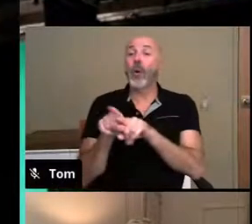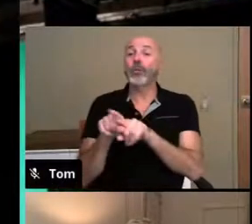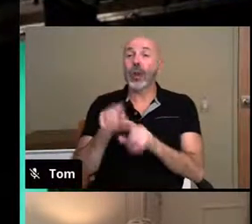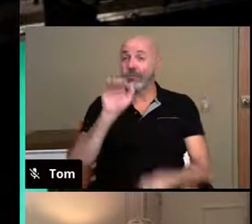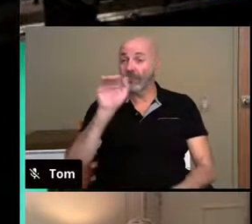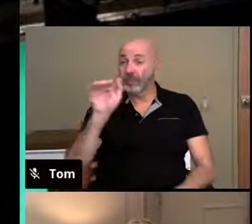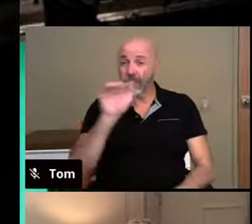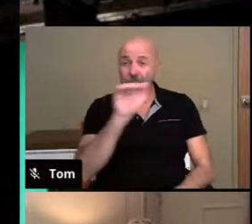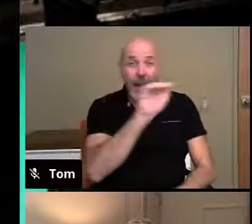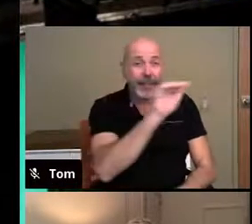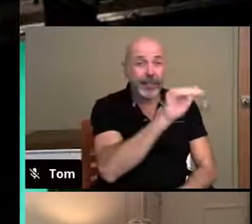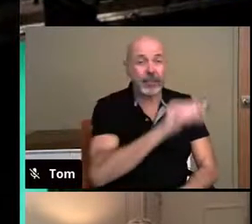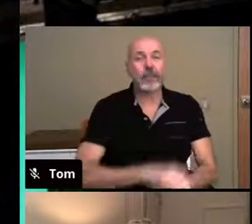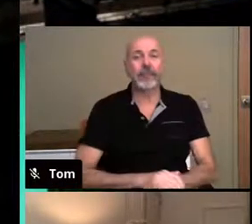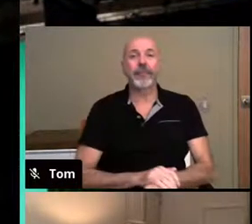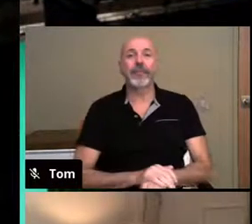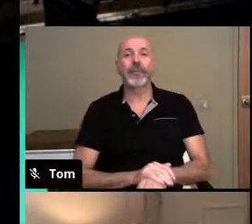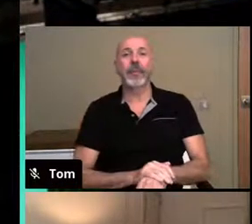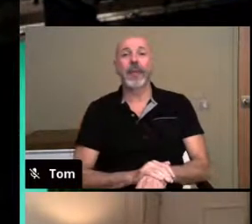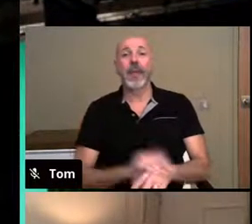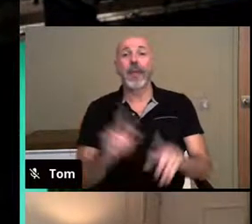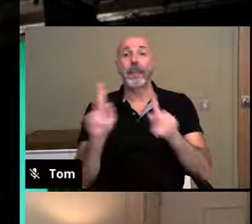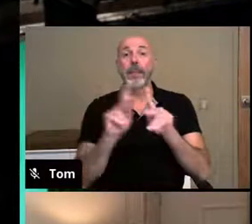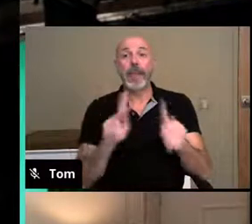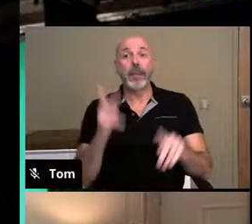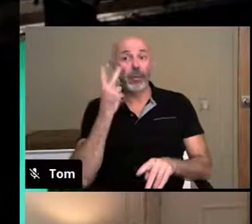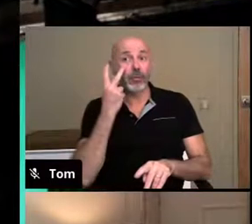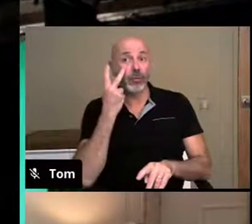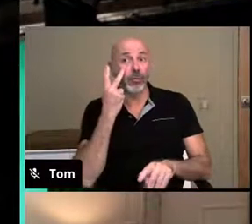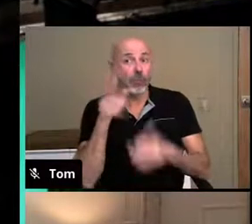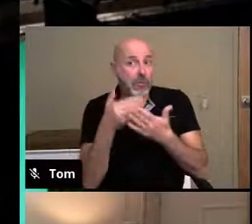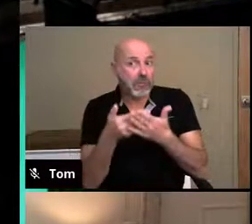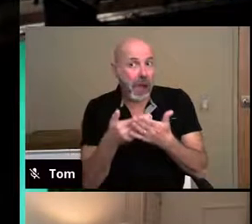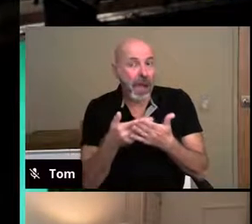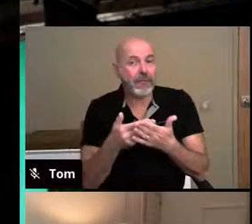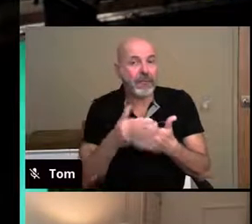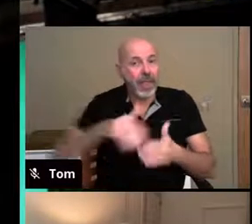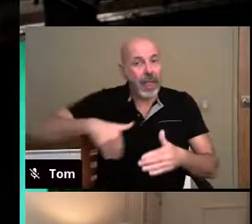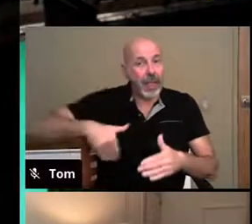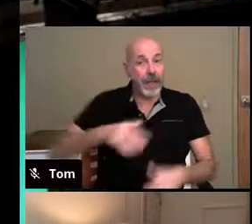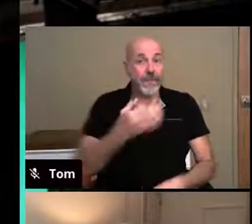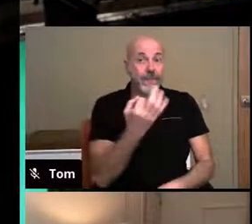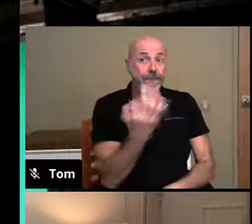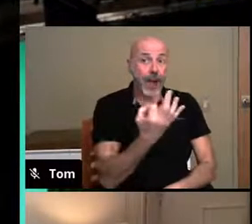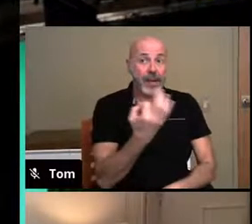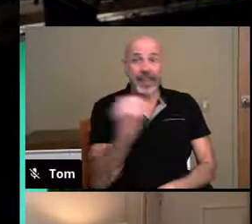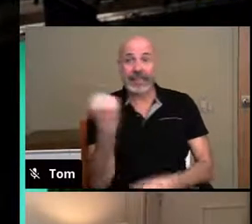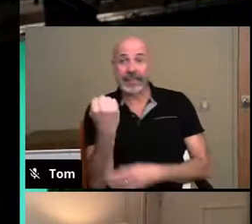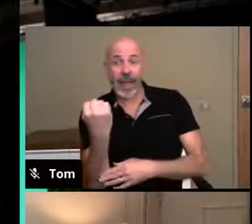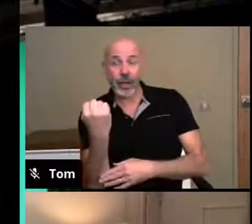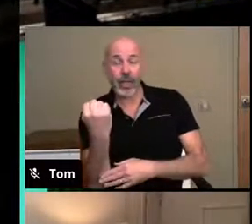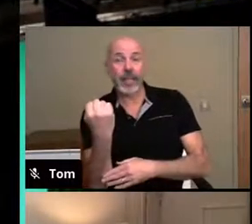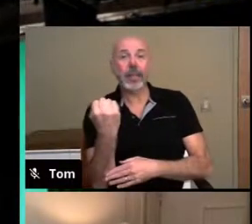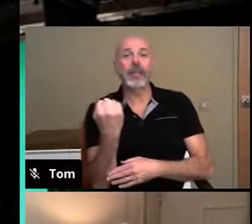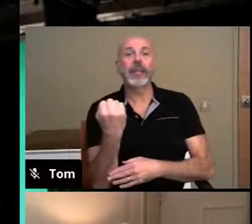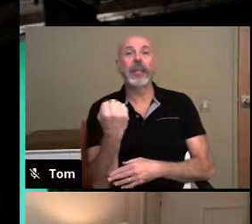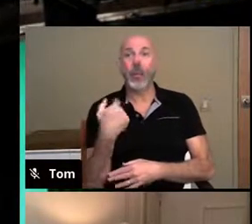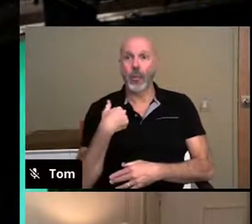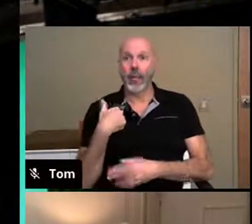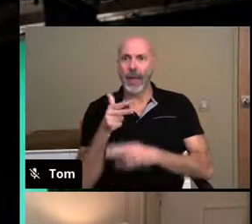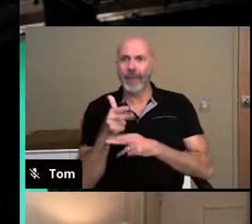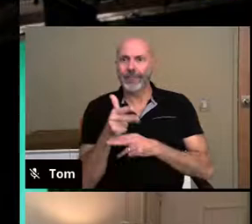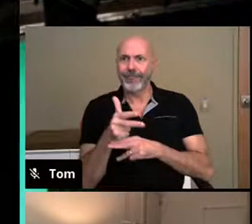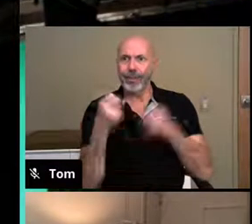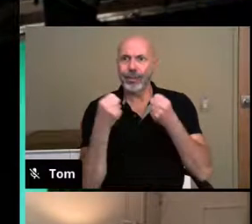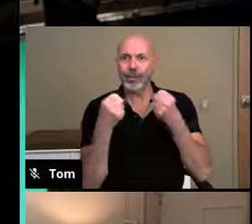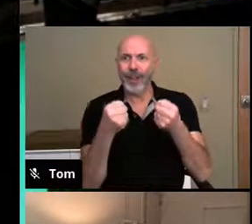reminder, if for those of you that might have tuned in late, on Friday and Saturday of Pride weekend, there are drive-in movies at